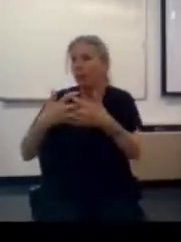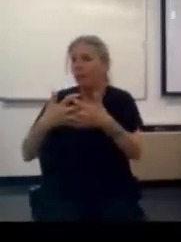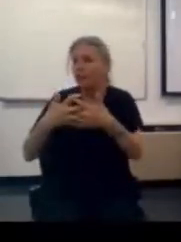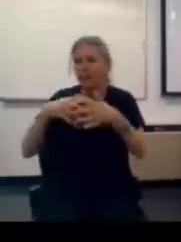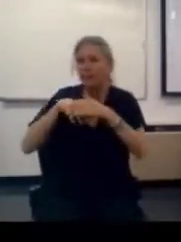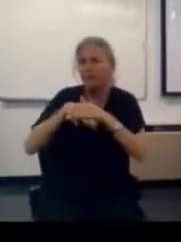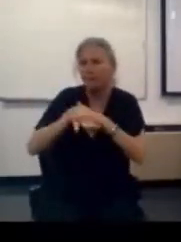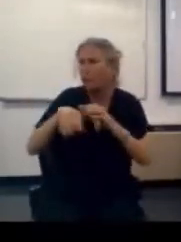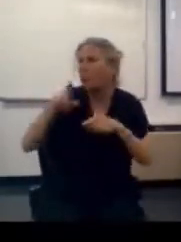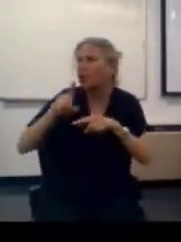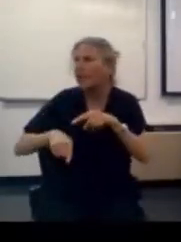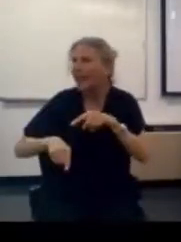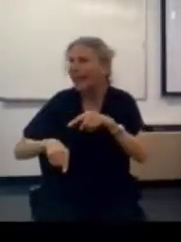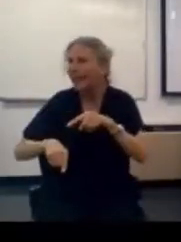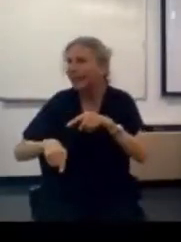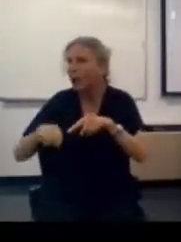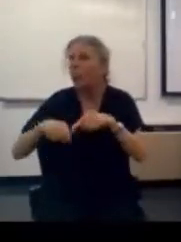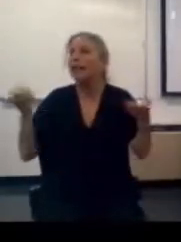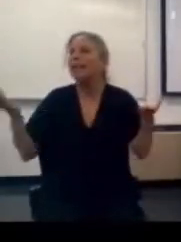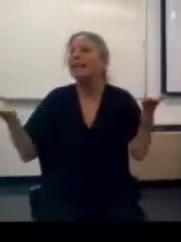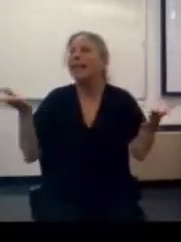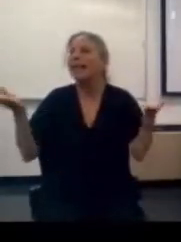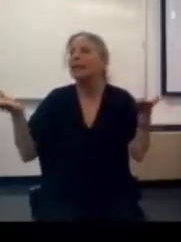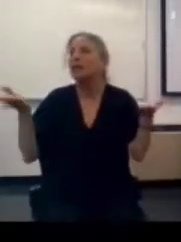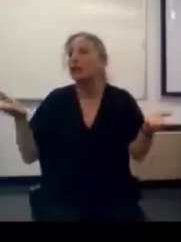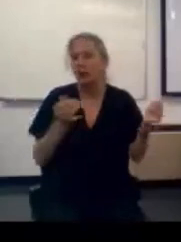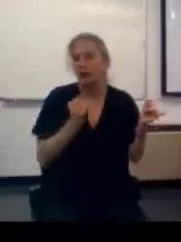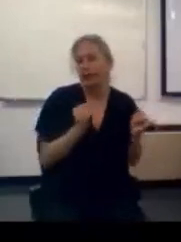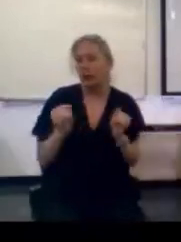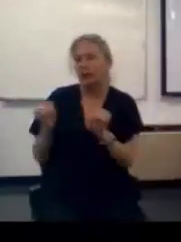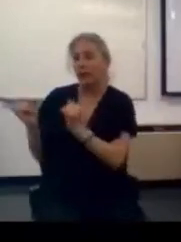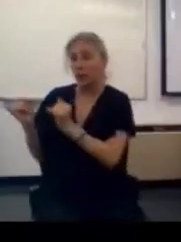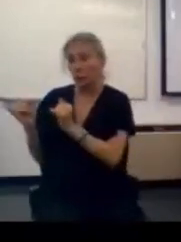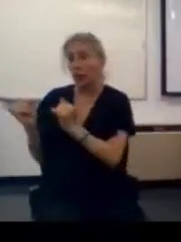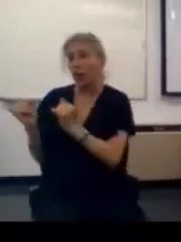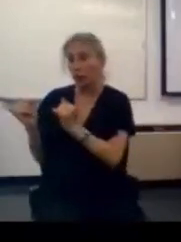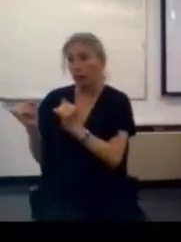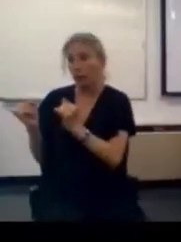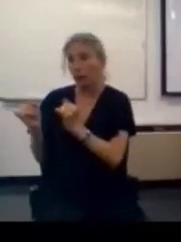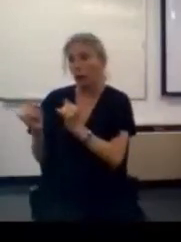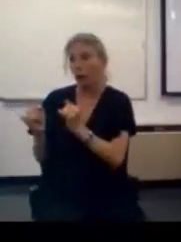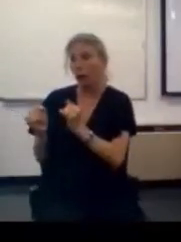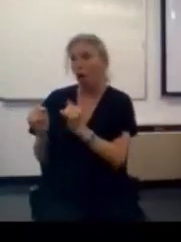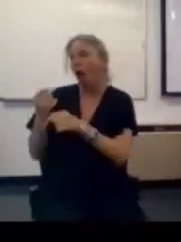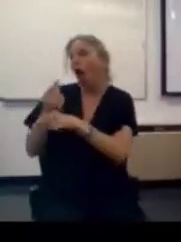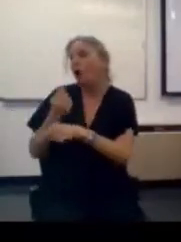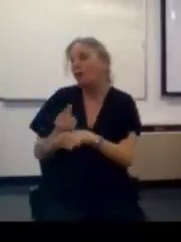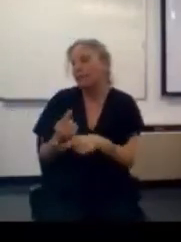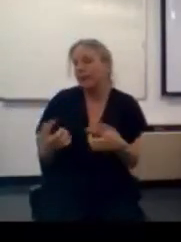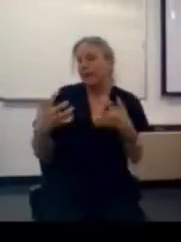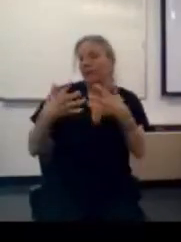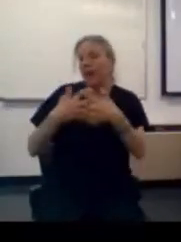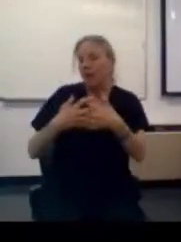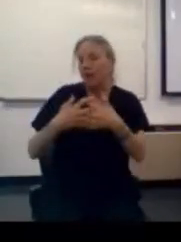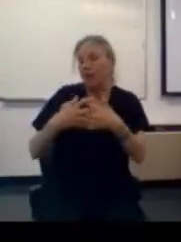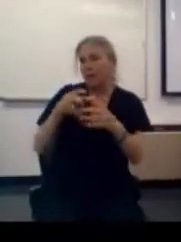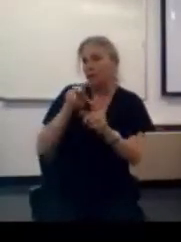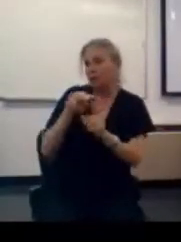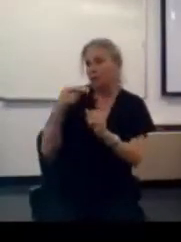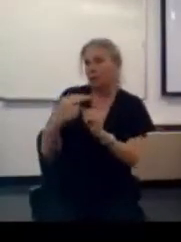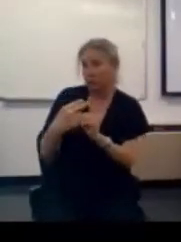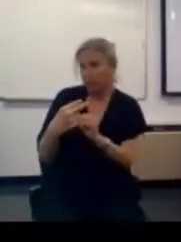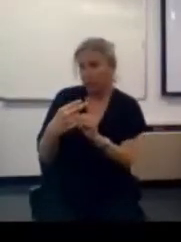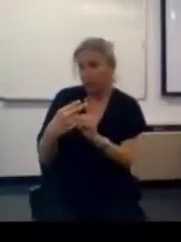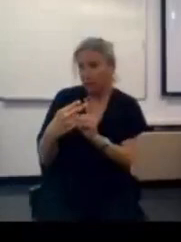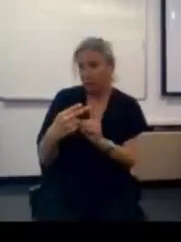can't really think about what the accommodation might be, and we can't serve to the individual what that reasonable accommodation may be.